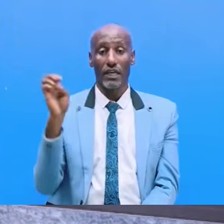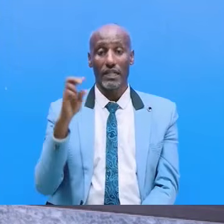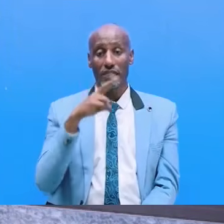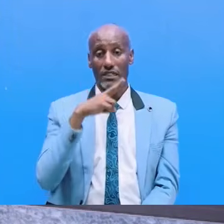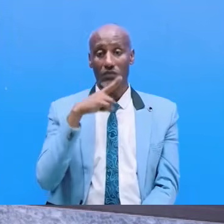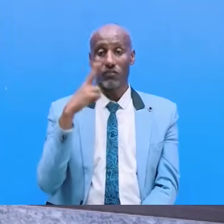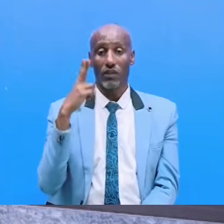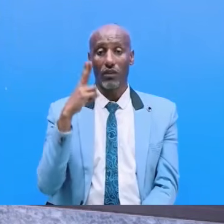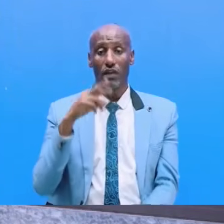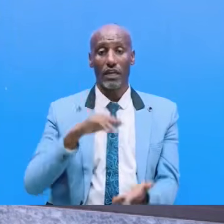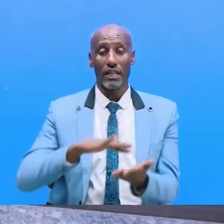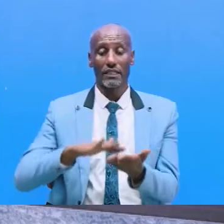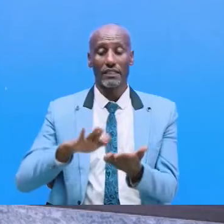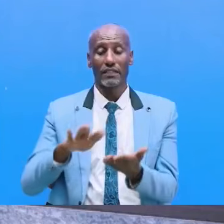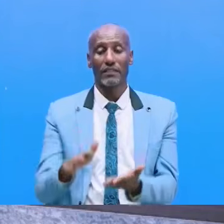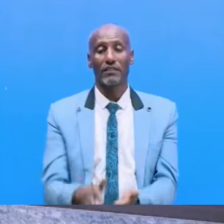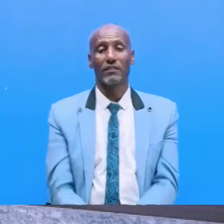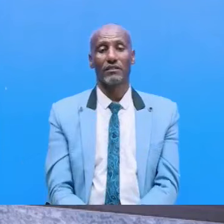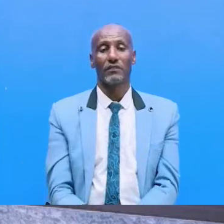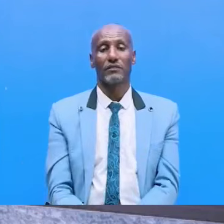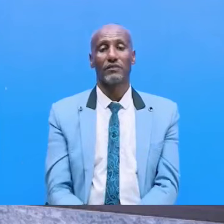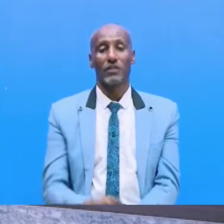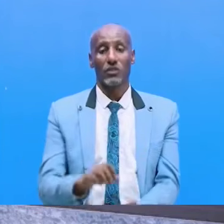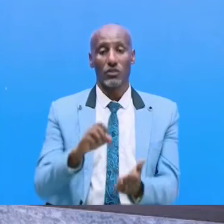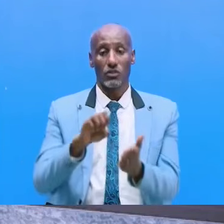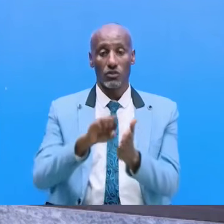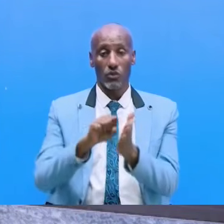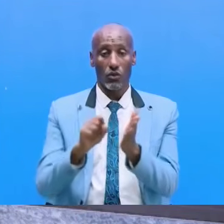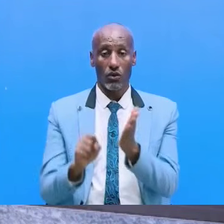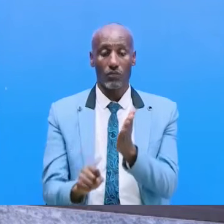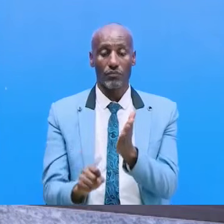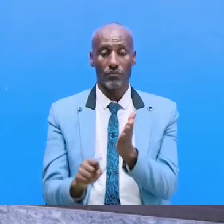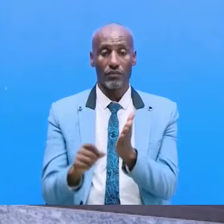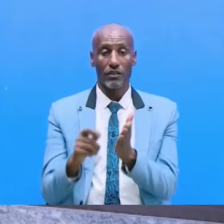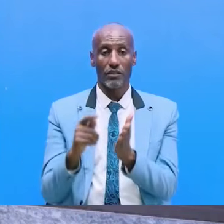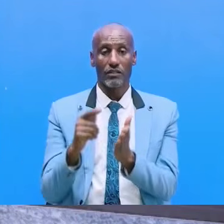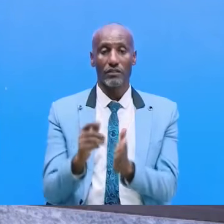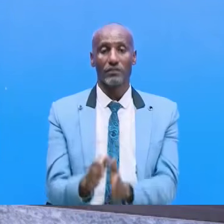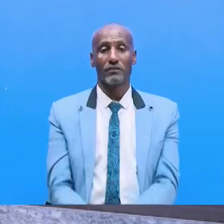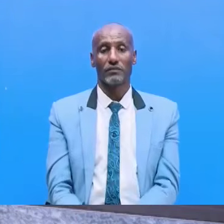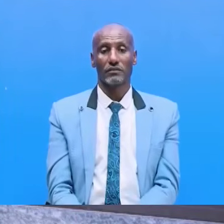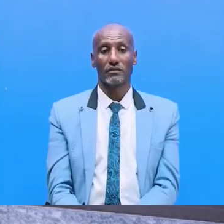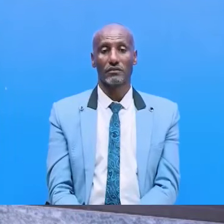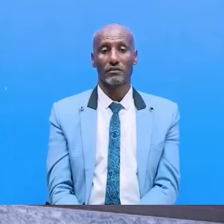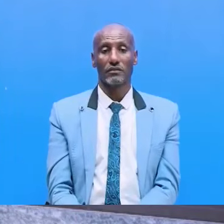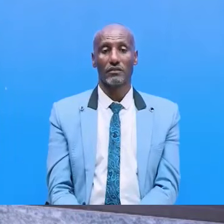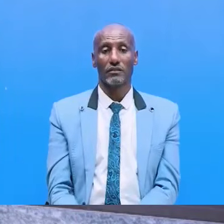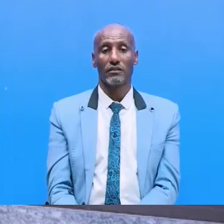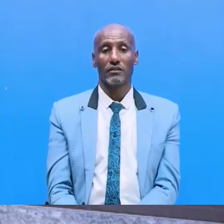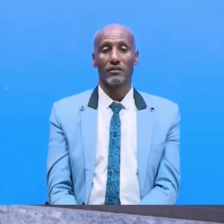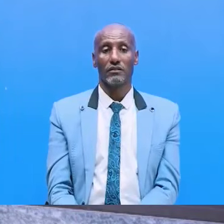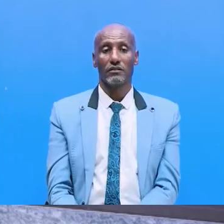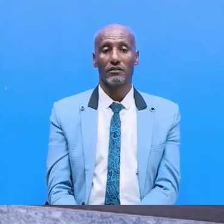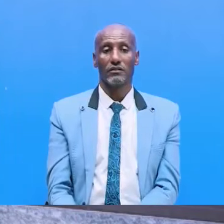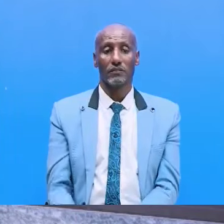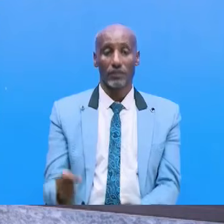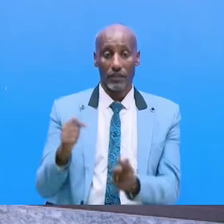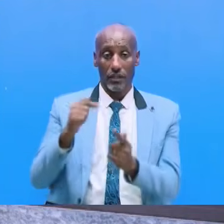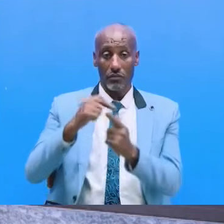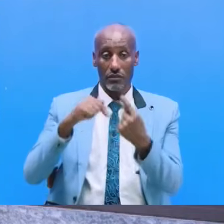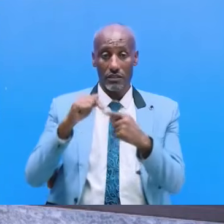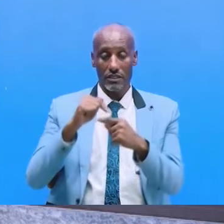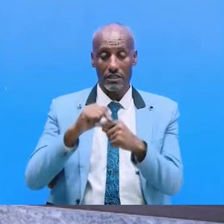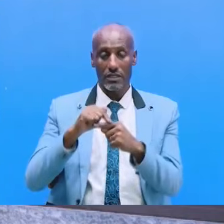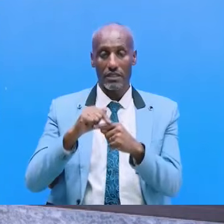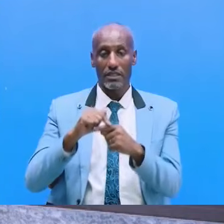The vowel. What is it? Vowel. So this is the part of vowel like A, E, I, O, U. So when we come to this, we